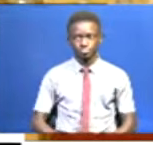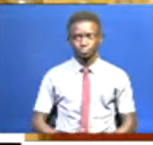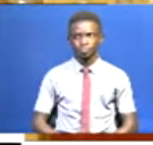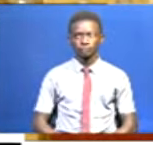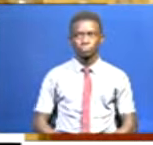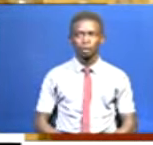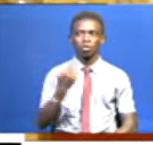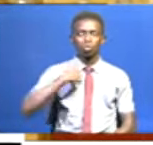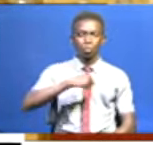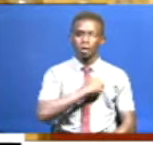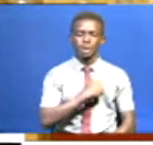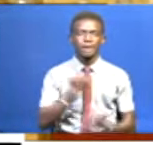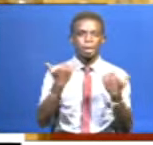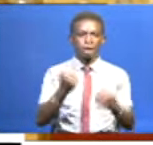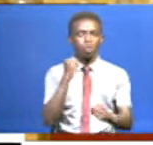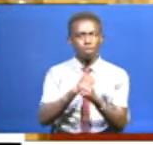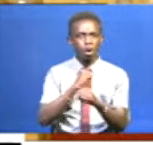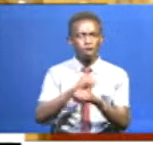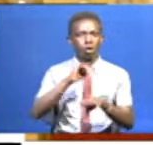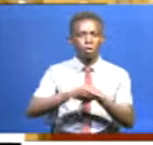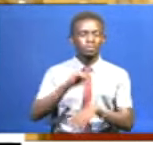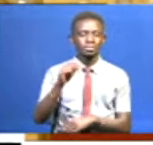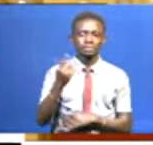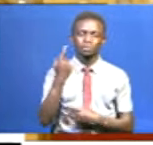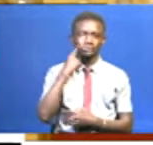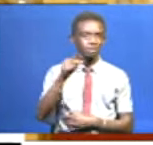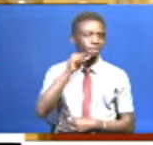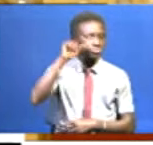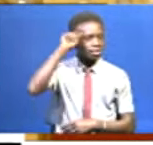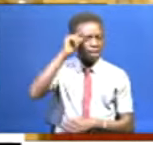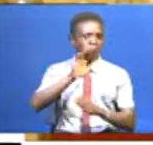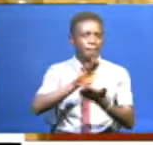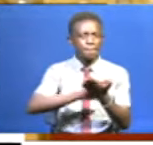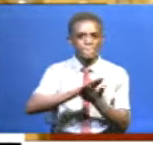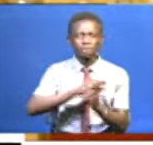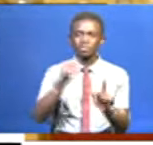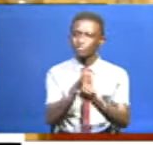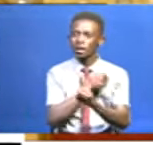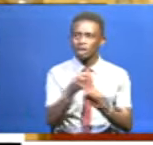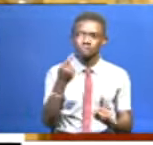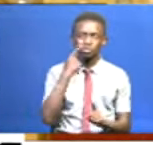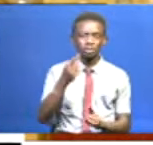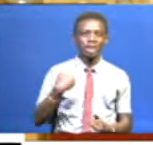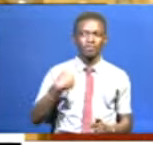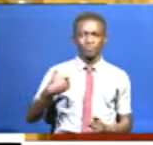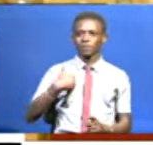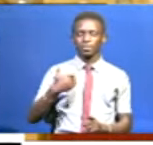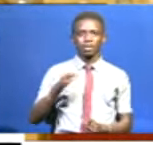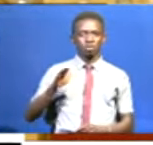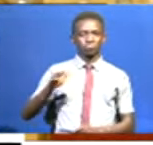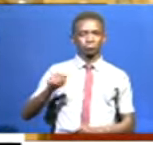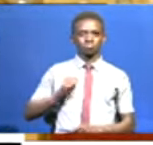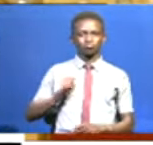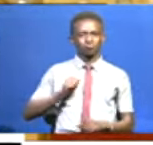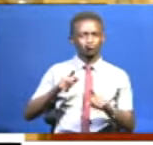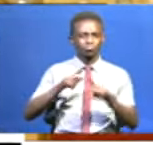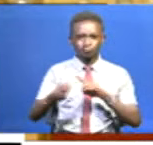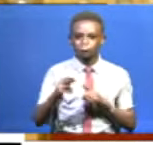gender-based violence, including harmful practices such as female genital mutilation and early